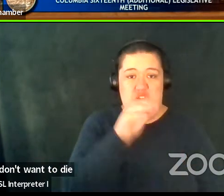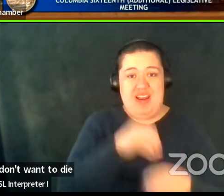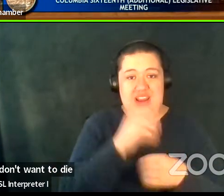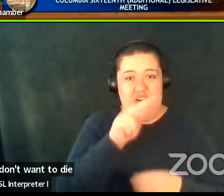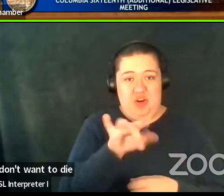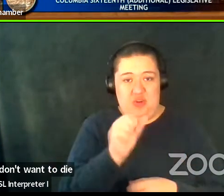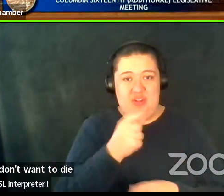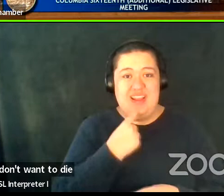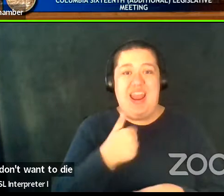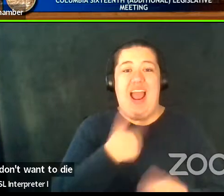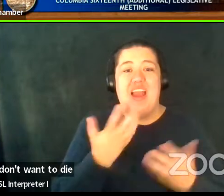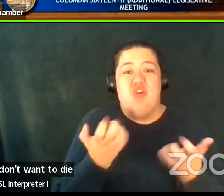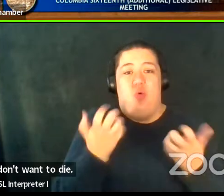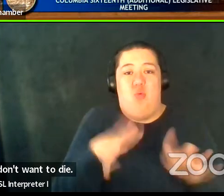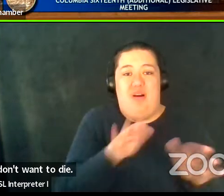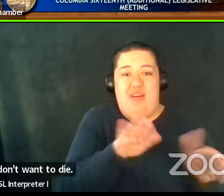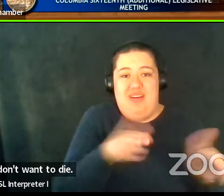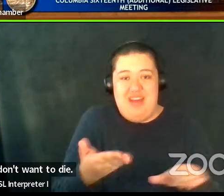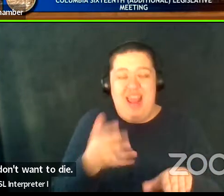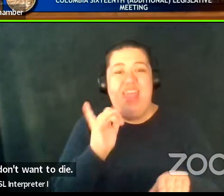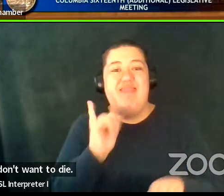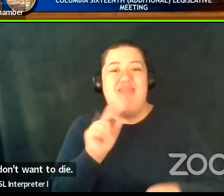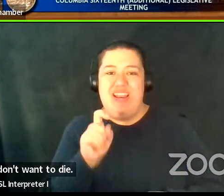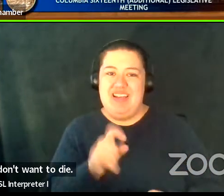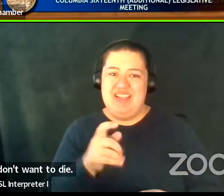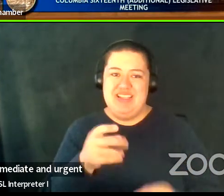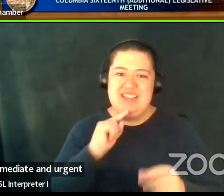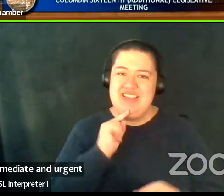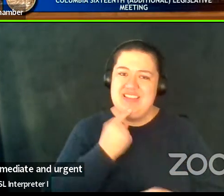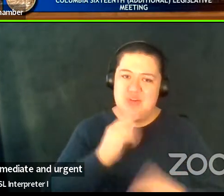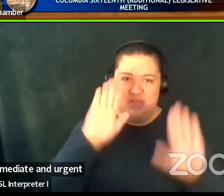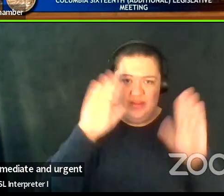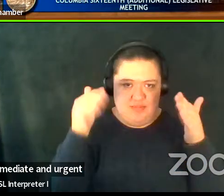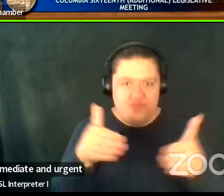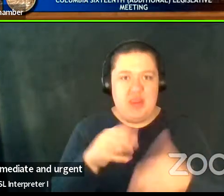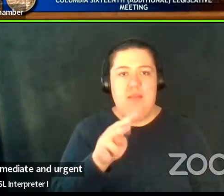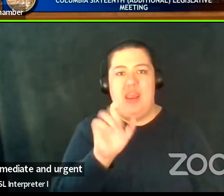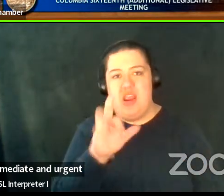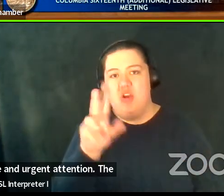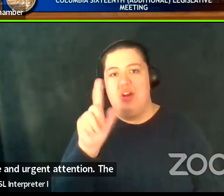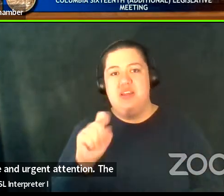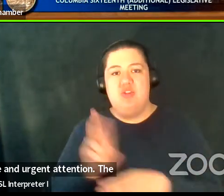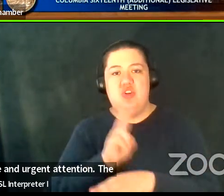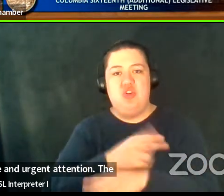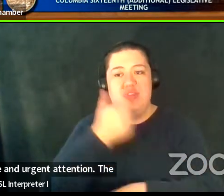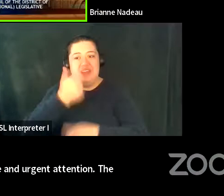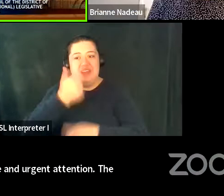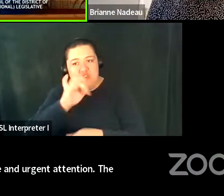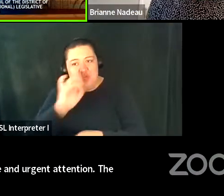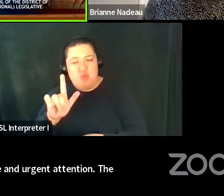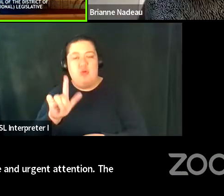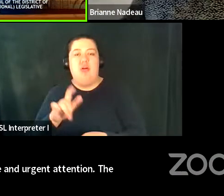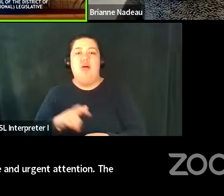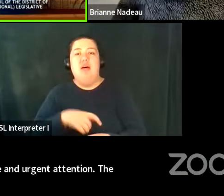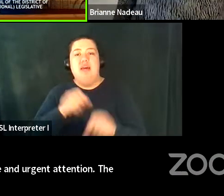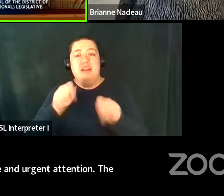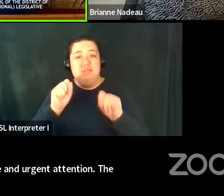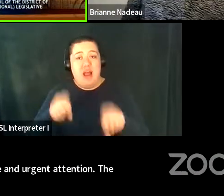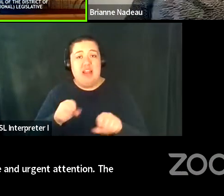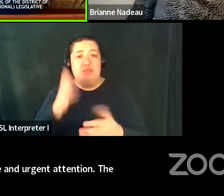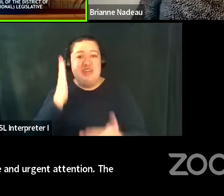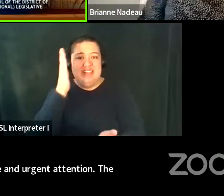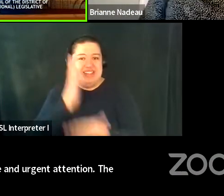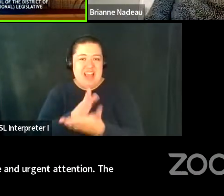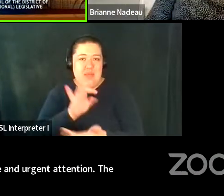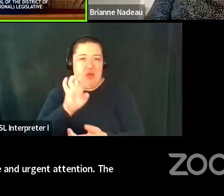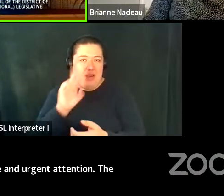demand immediate and urgent attention. The council and mayor must use every tool at our disposal to stop opioid-related deaths and